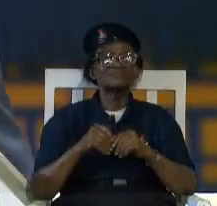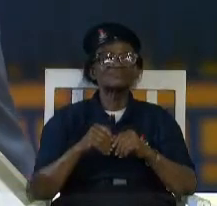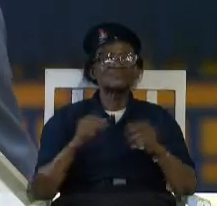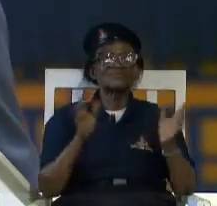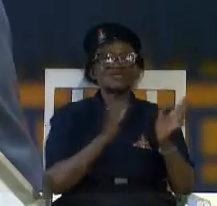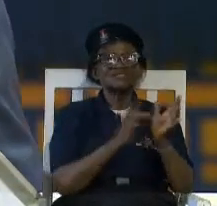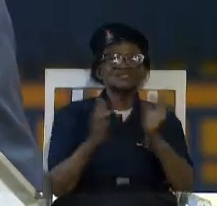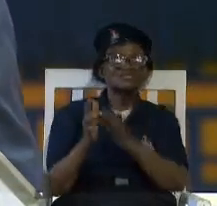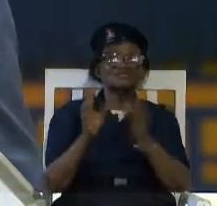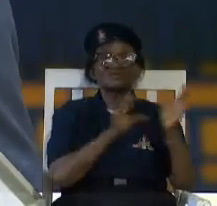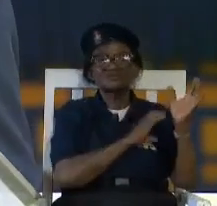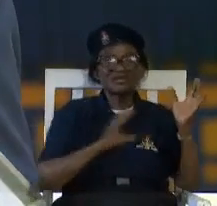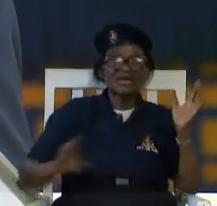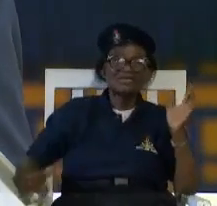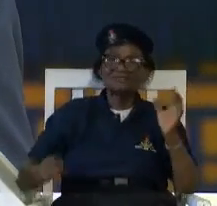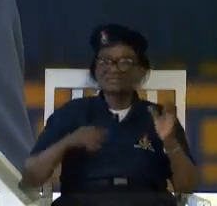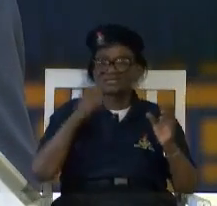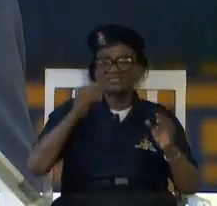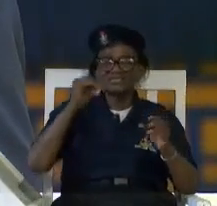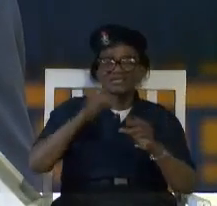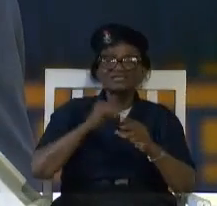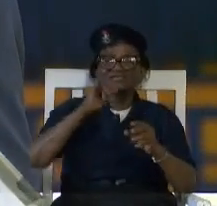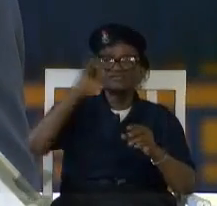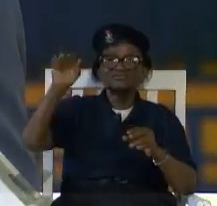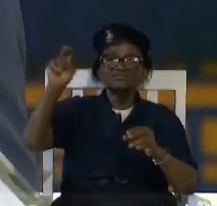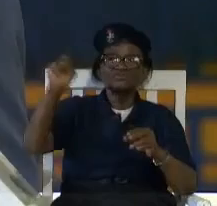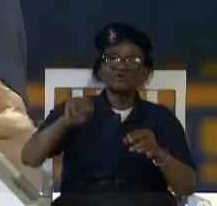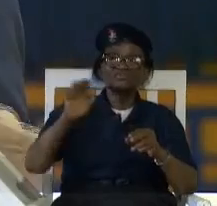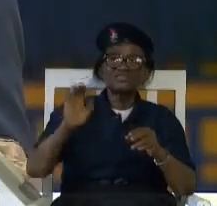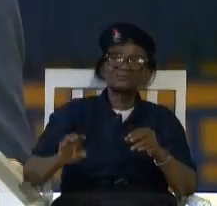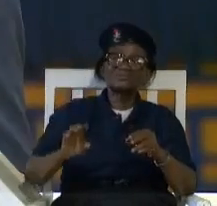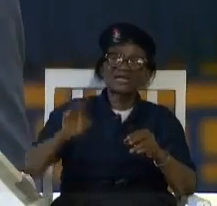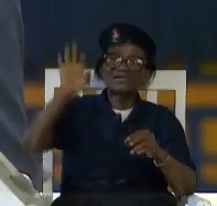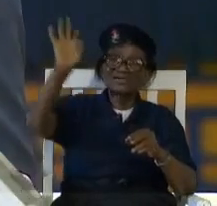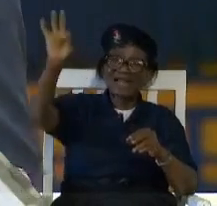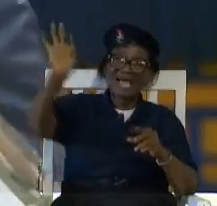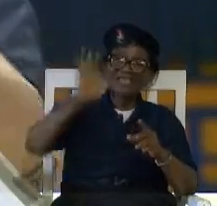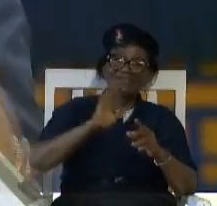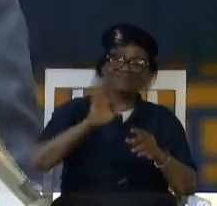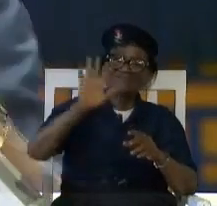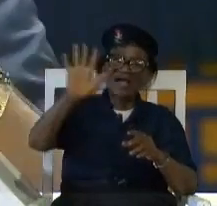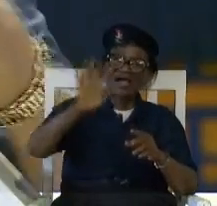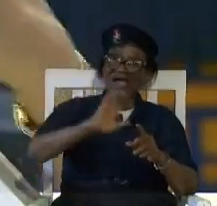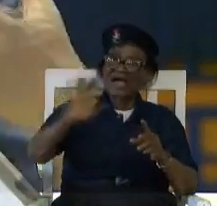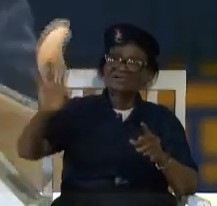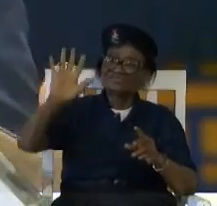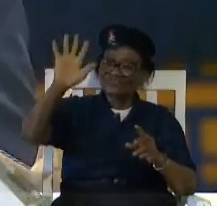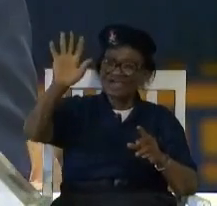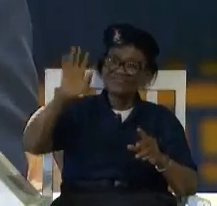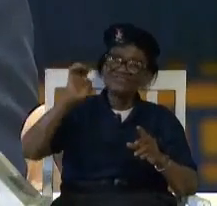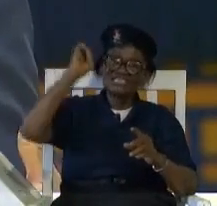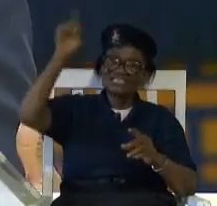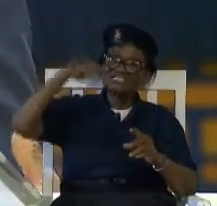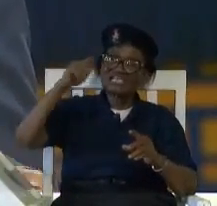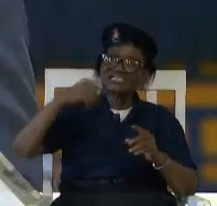Jesus Christ said in John chapter 9 verse 5, John 9 verse 5, he said, I am the